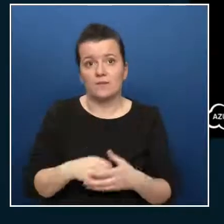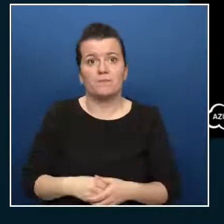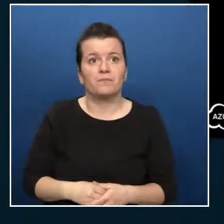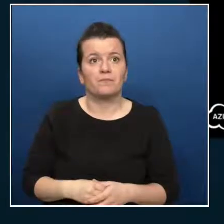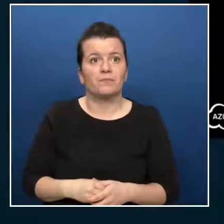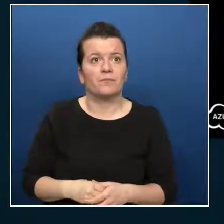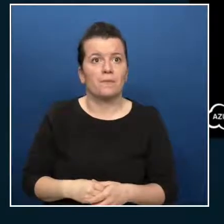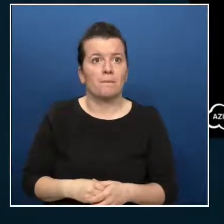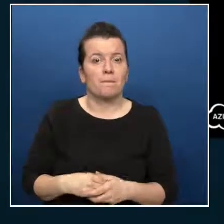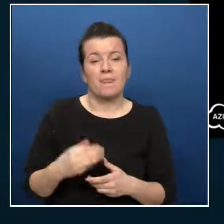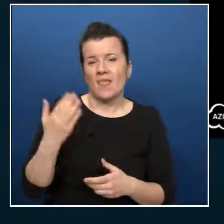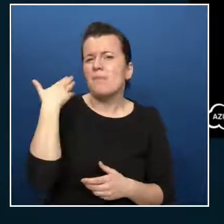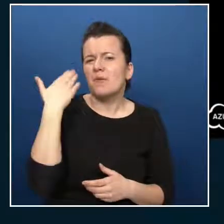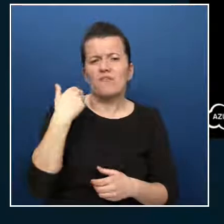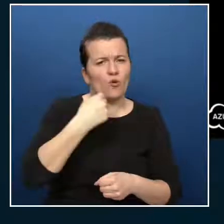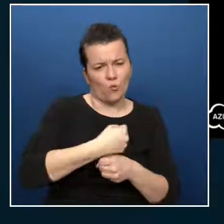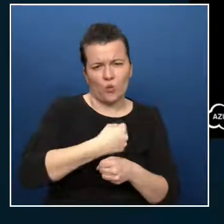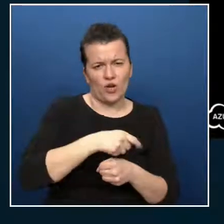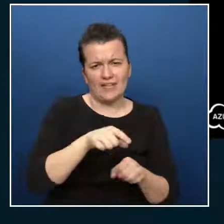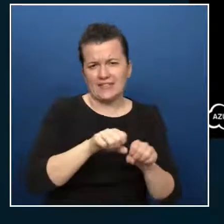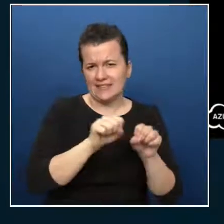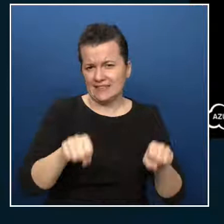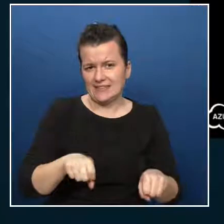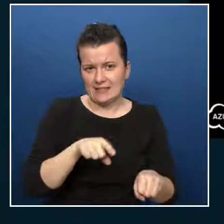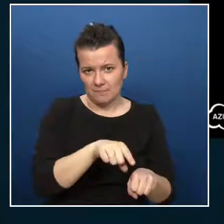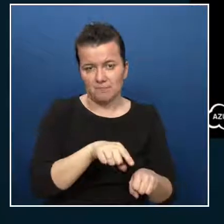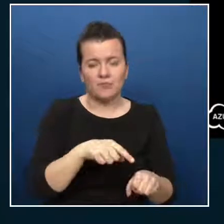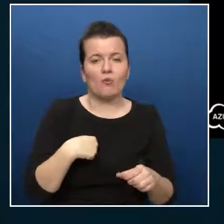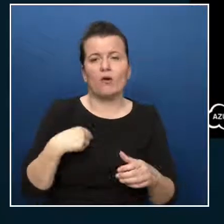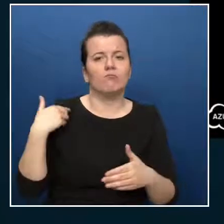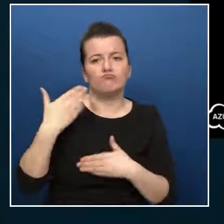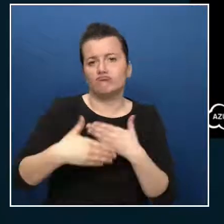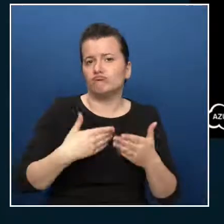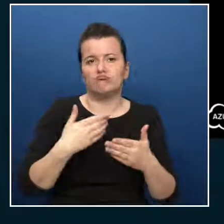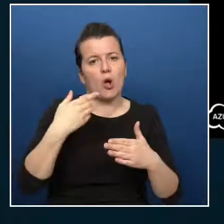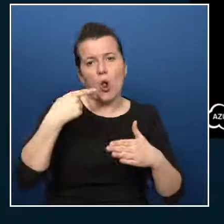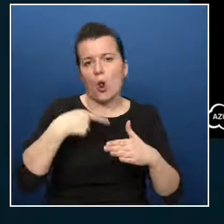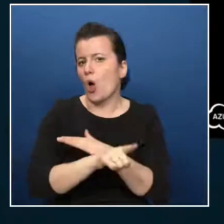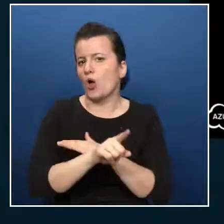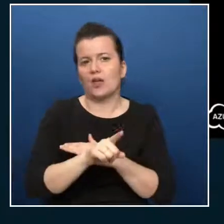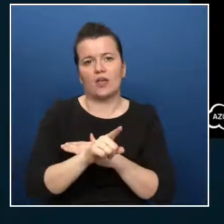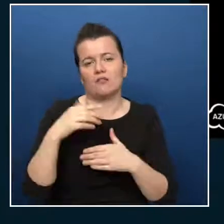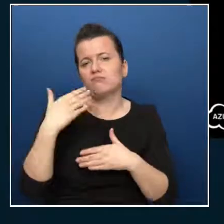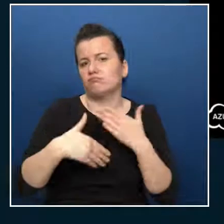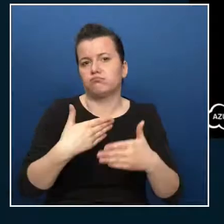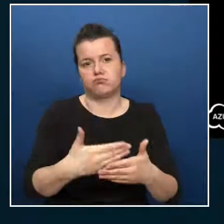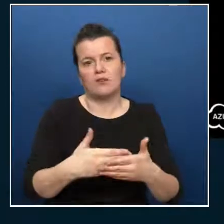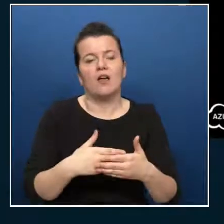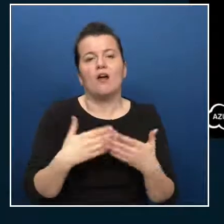that I worked on at least, we use a traditional login with sessions.